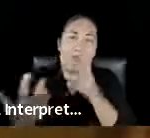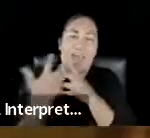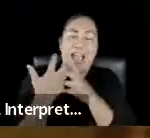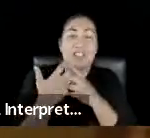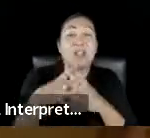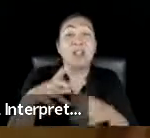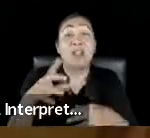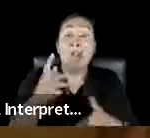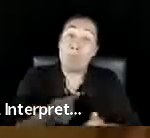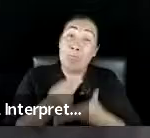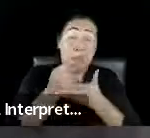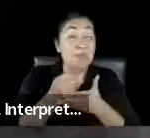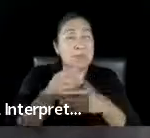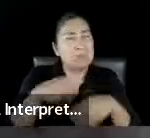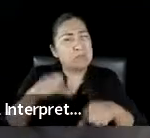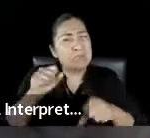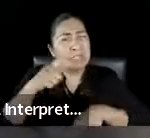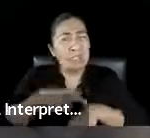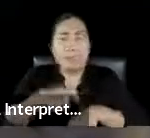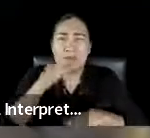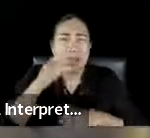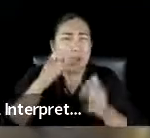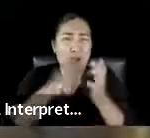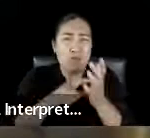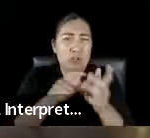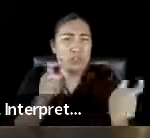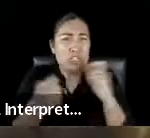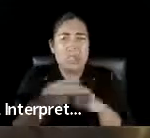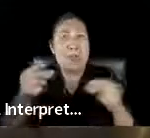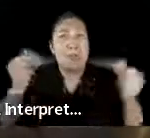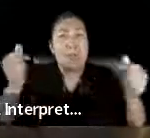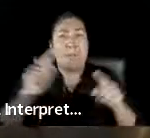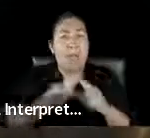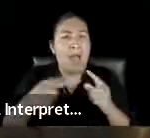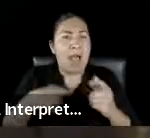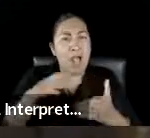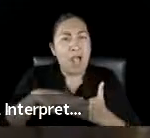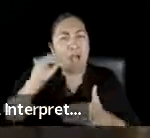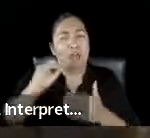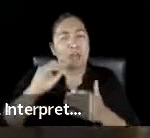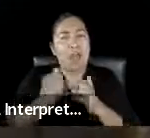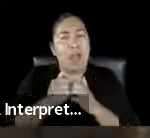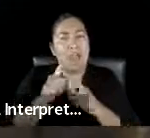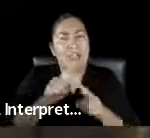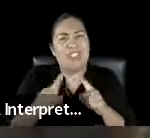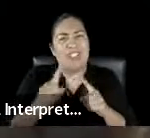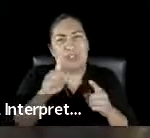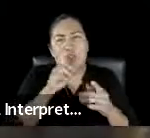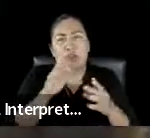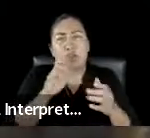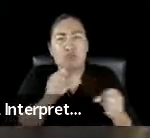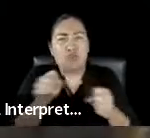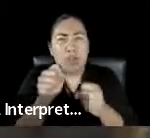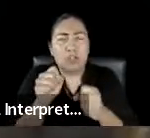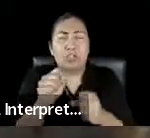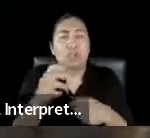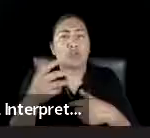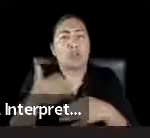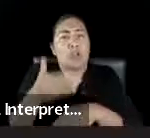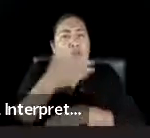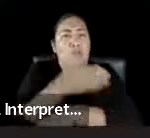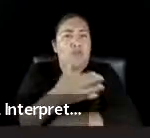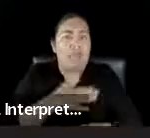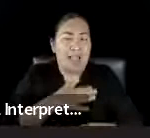didn't notice results immediately, I learned lifelong strategies to improve my situation. Don't be afraid to reach out. Your mental health